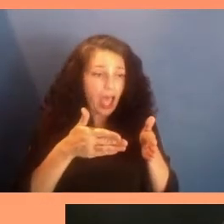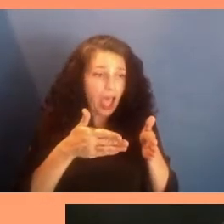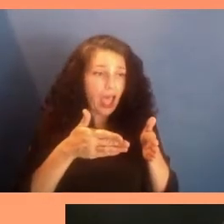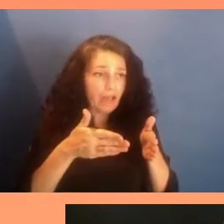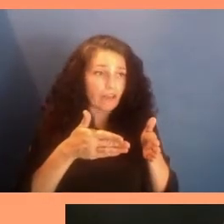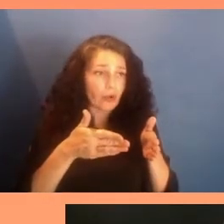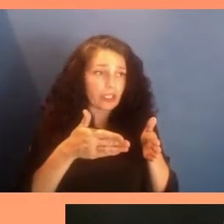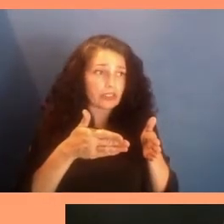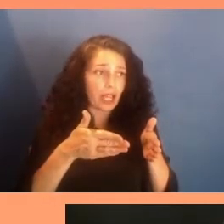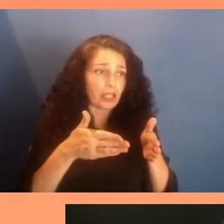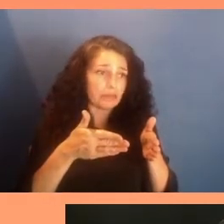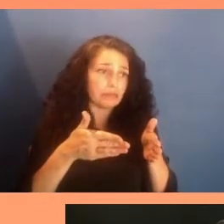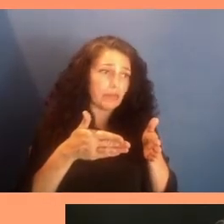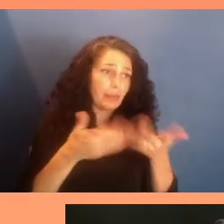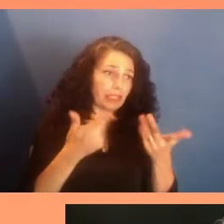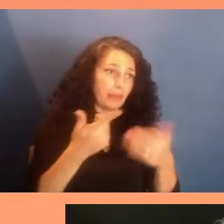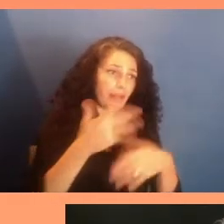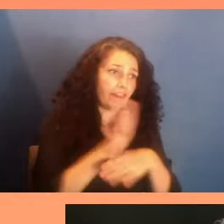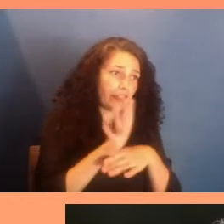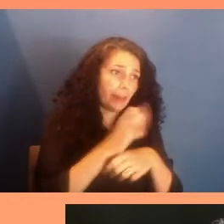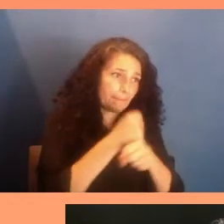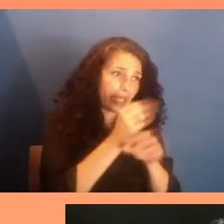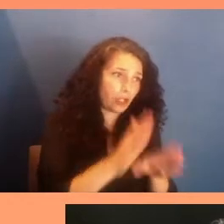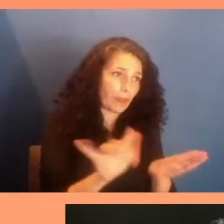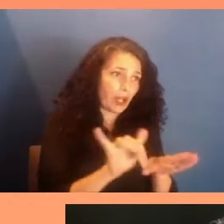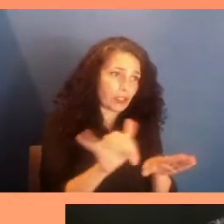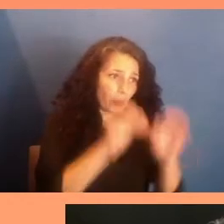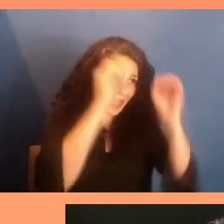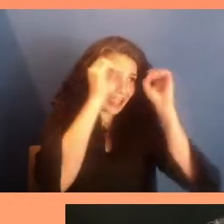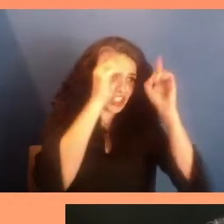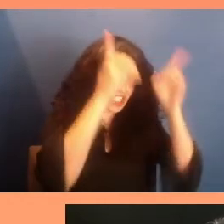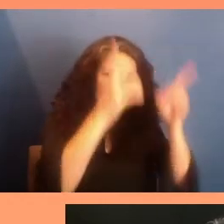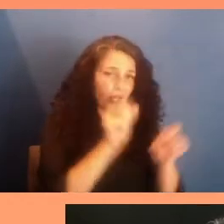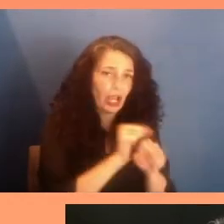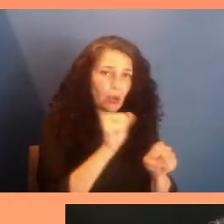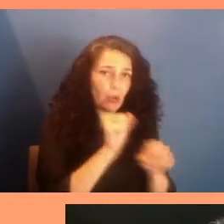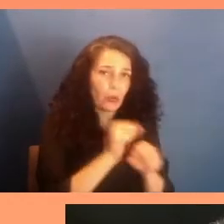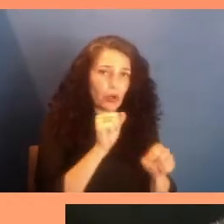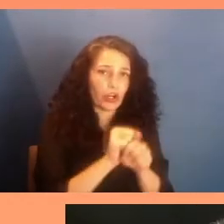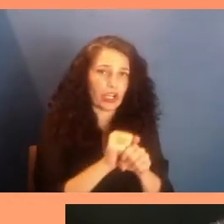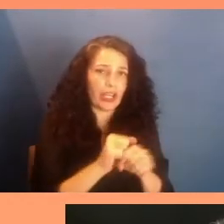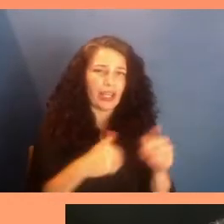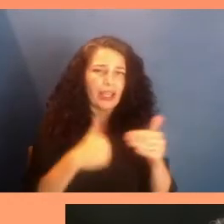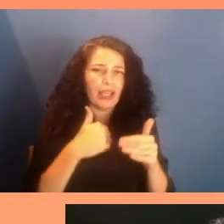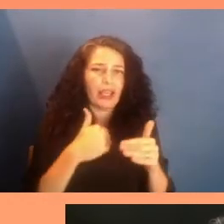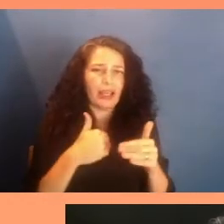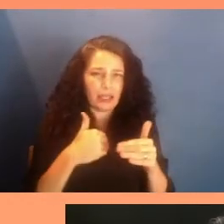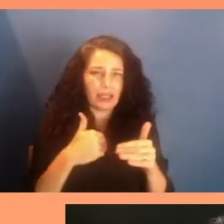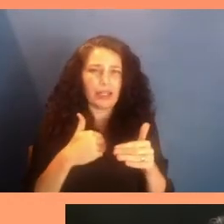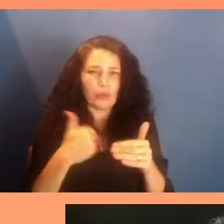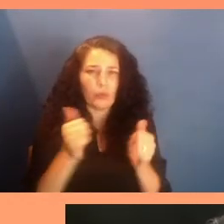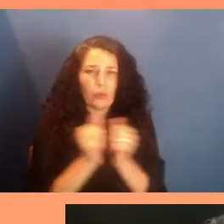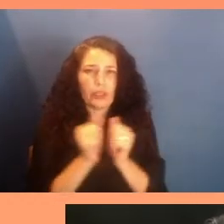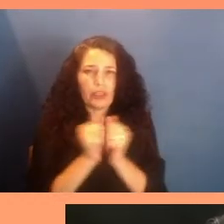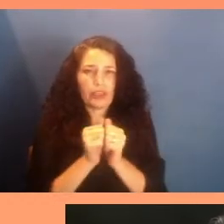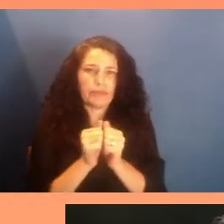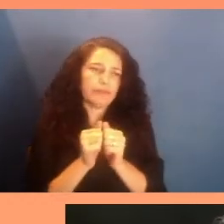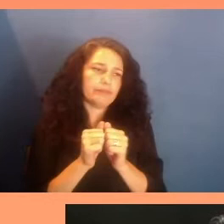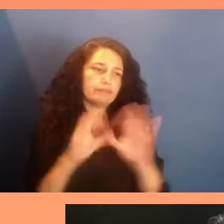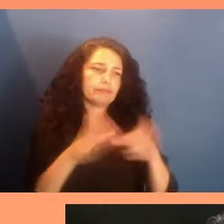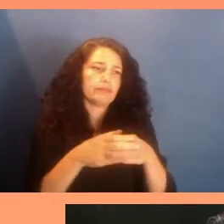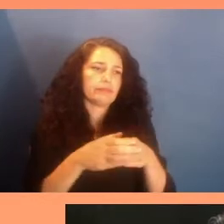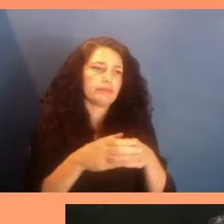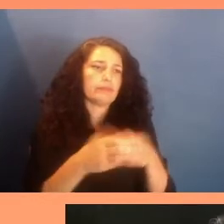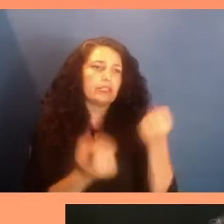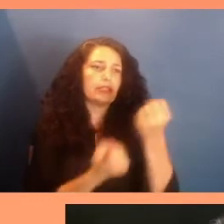educator, working with an organization called Youth FX, and we run a fellowship called Next Doc, which is about supporting young filmmakers,